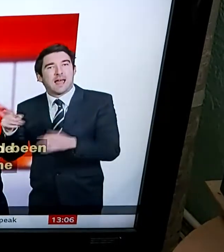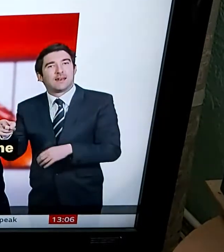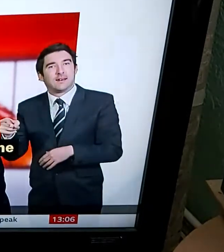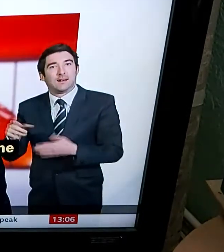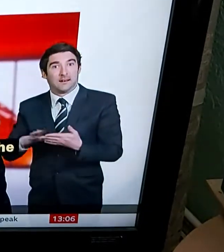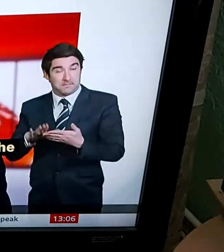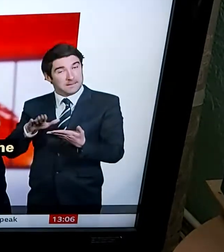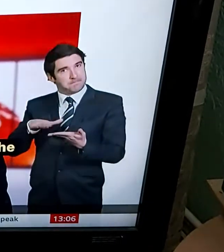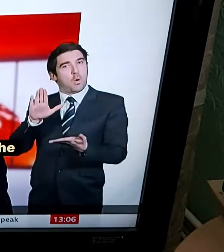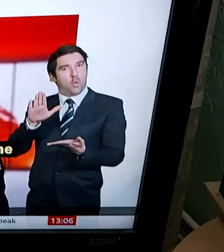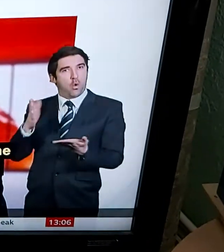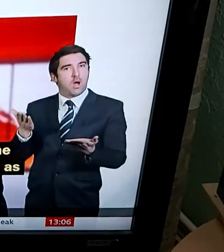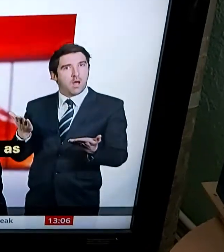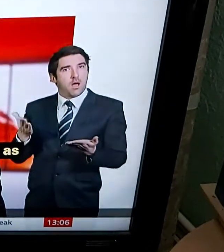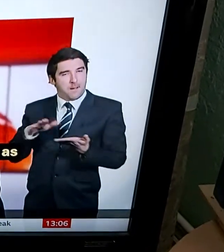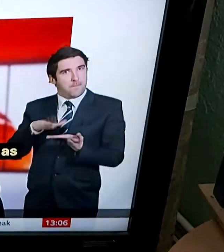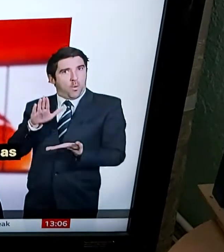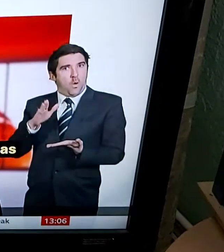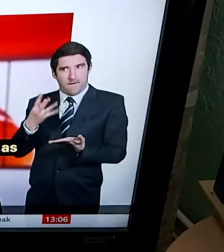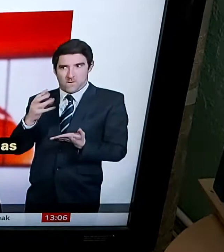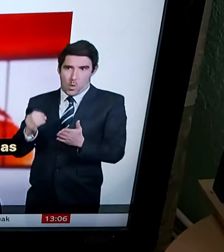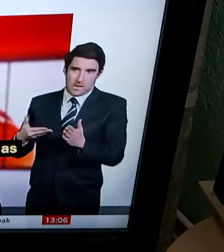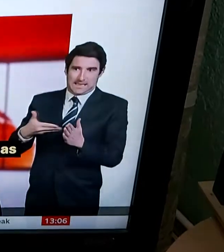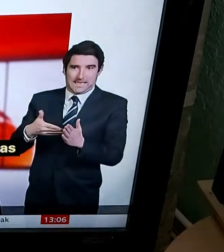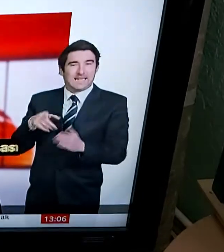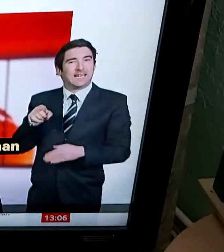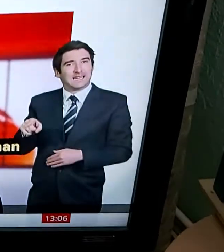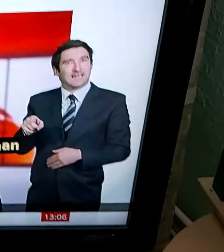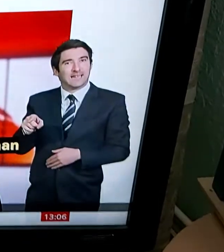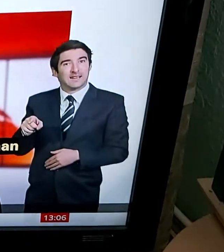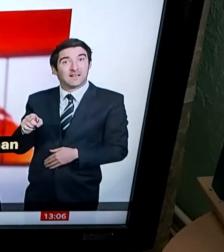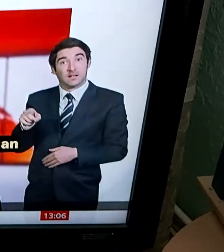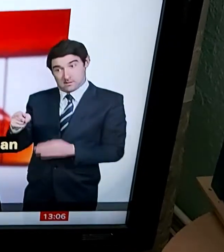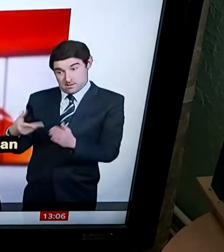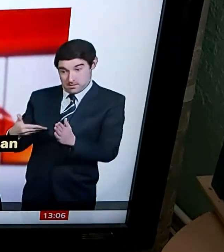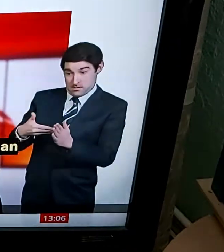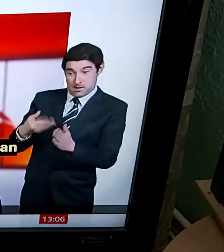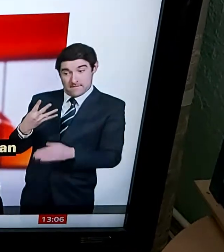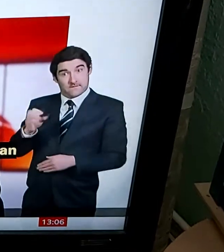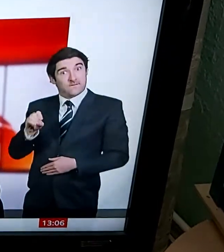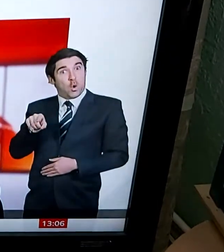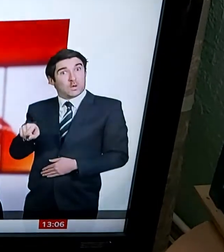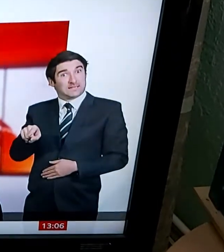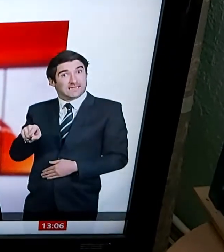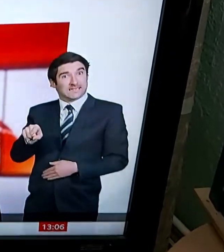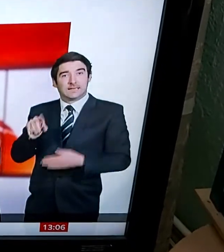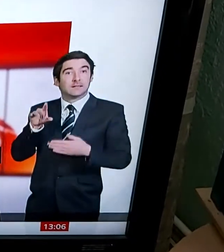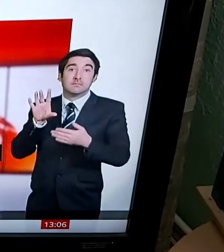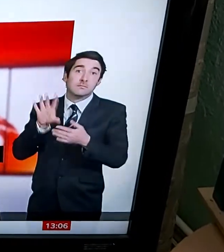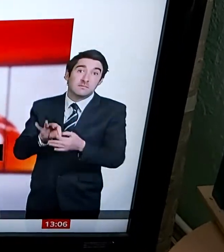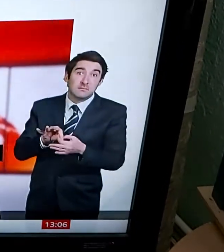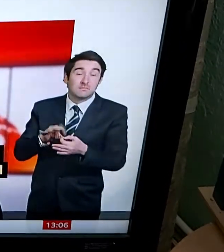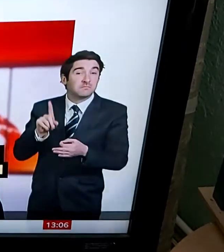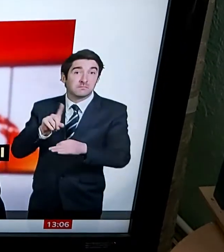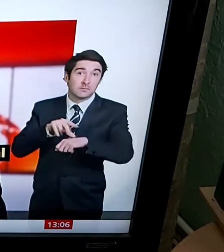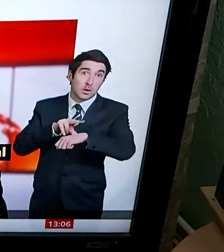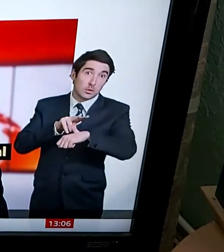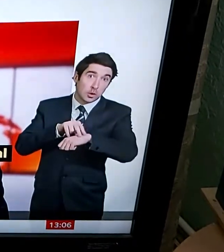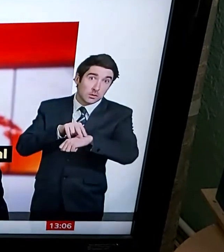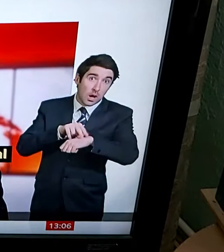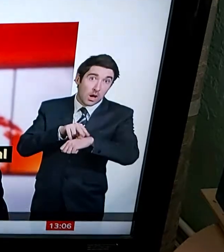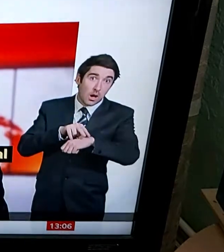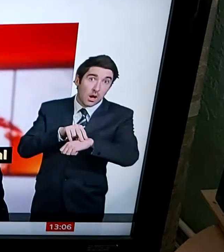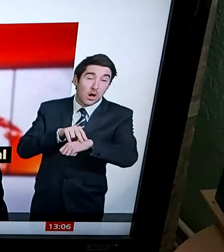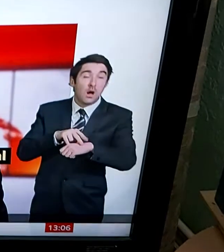than we thought. But those extra ones covered by the Office for National Statistics are based on GPs and doctors on